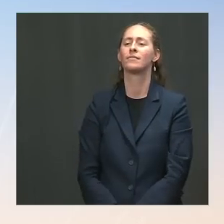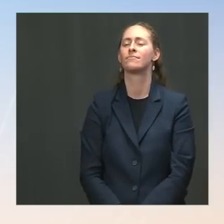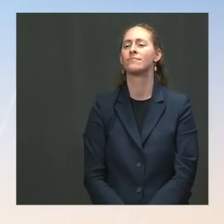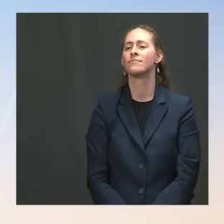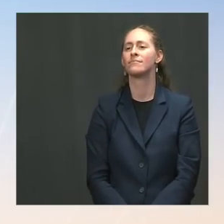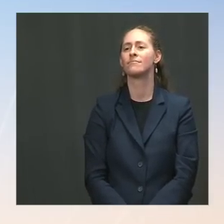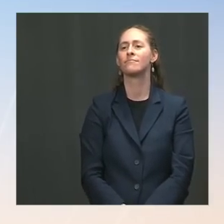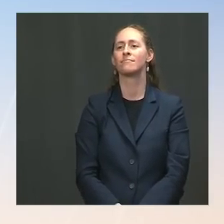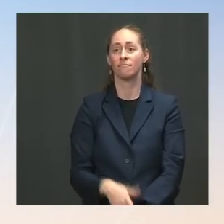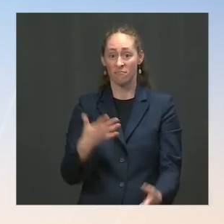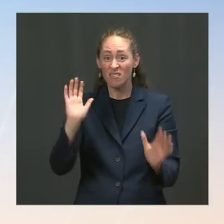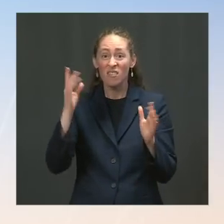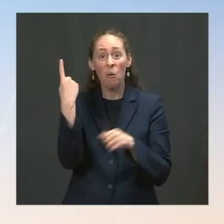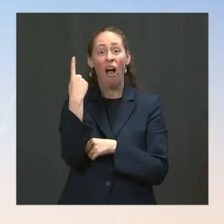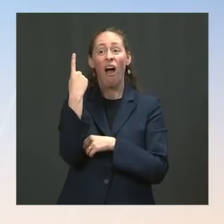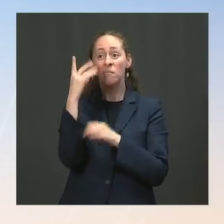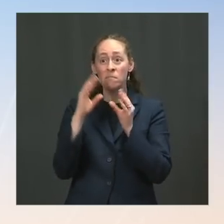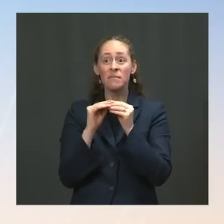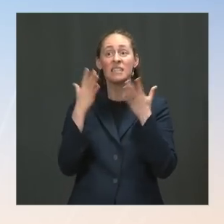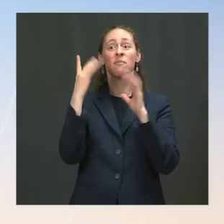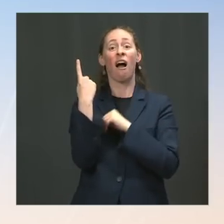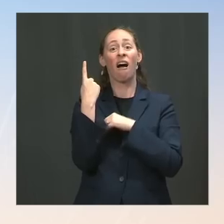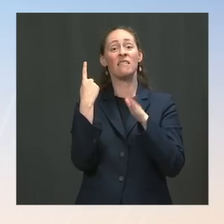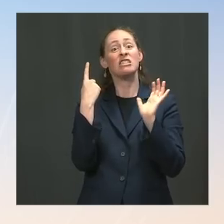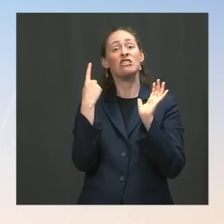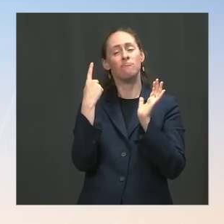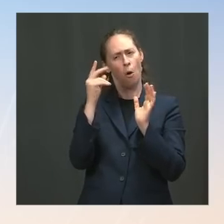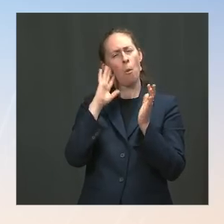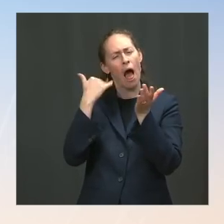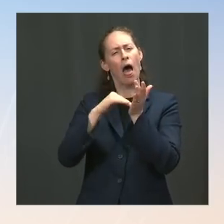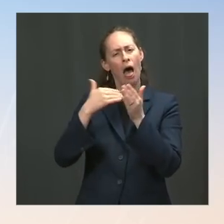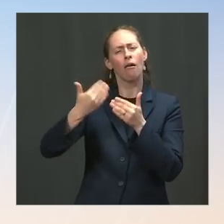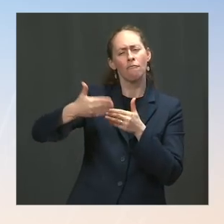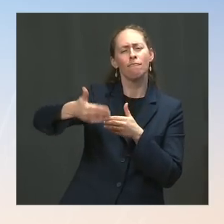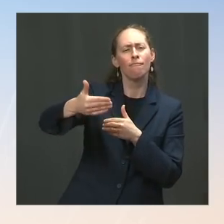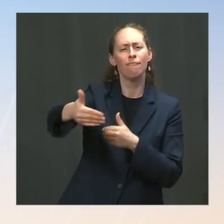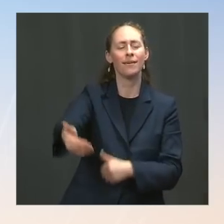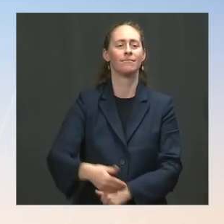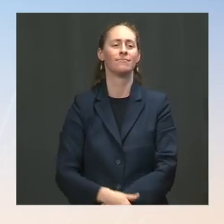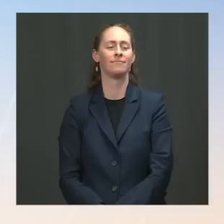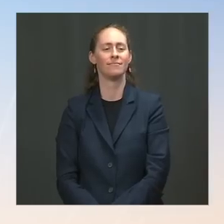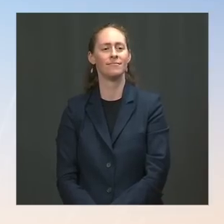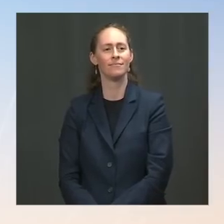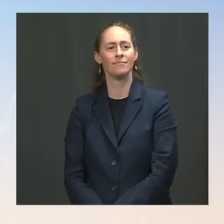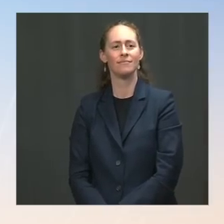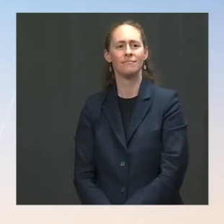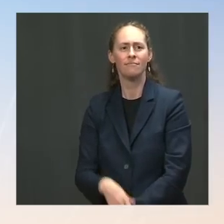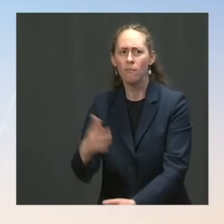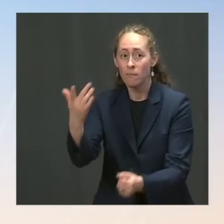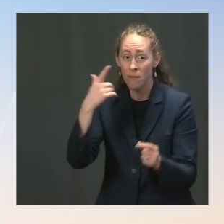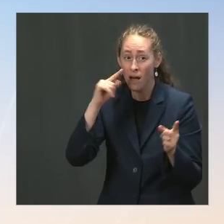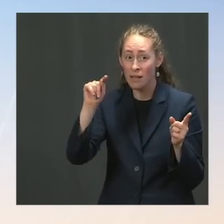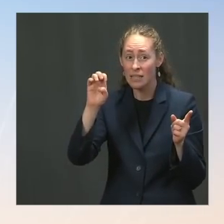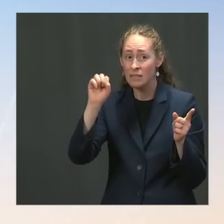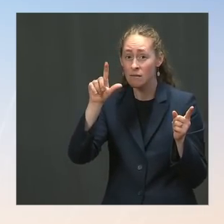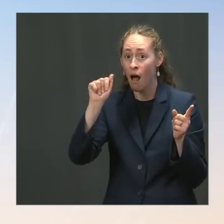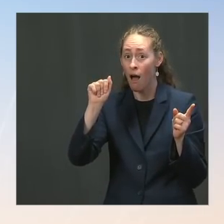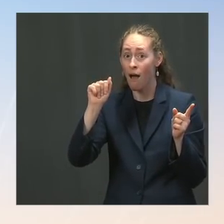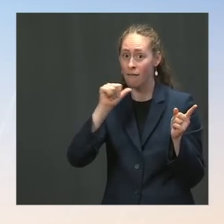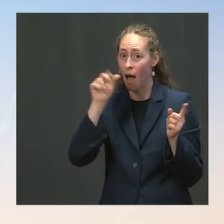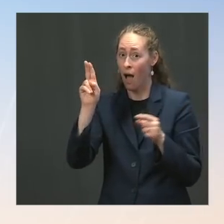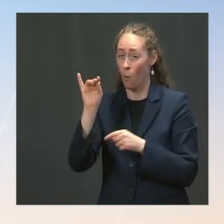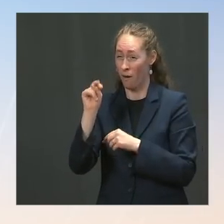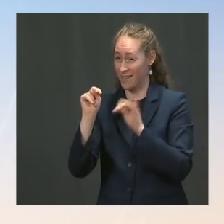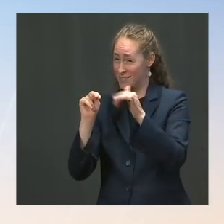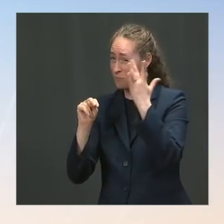look forward to having a range of partners in that effort. So it's not because Tesla is a non-union shop? Well, these are the three largest employers of